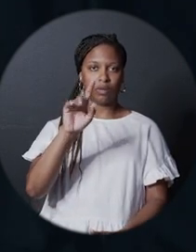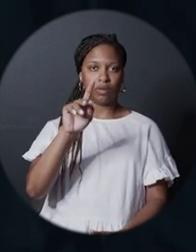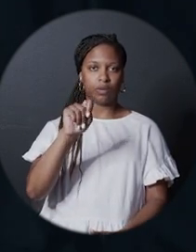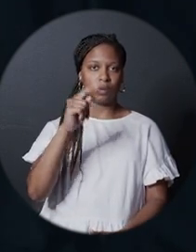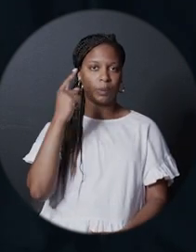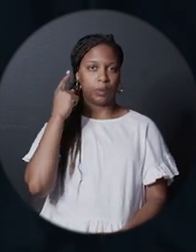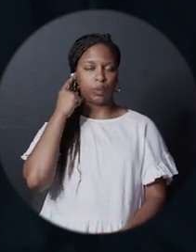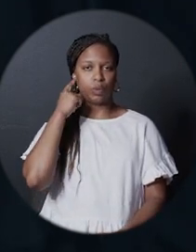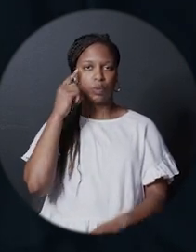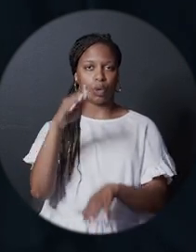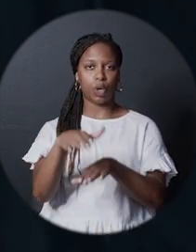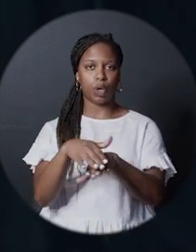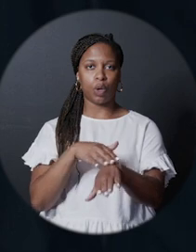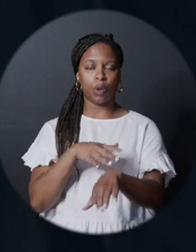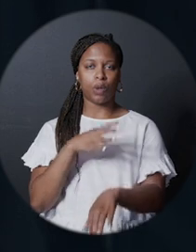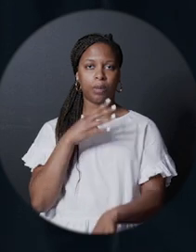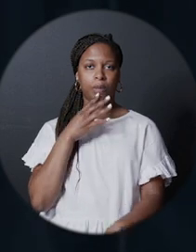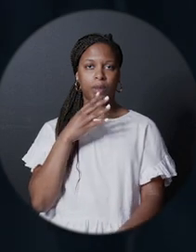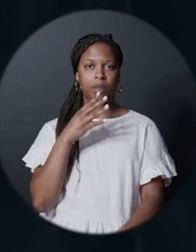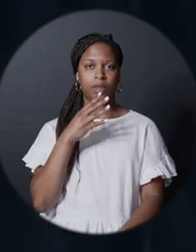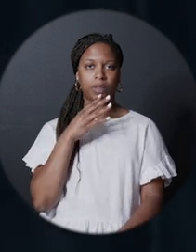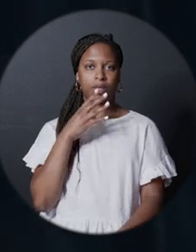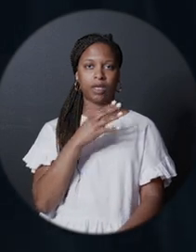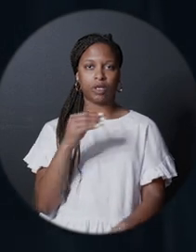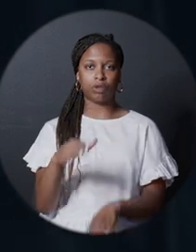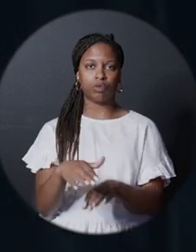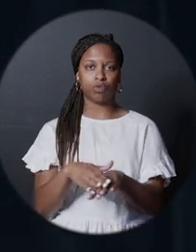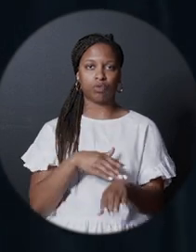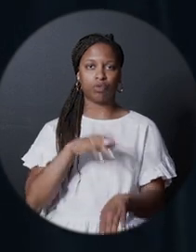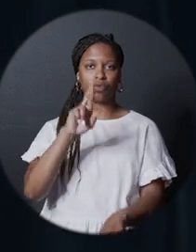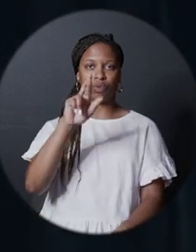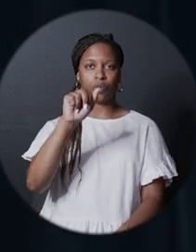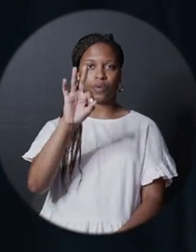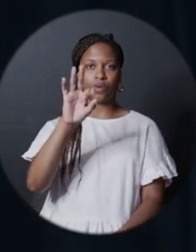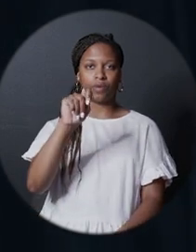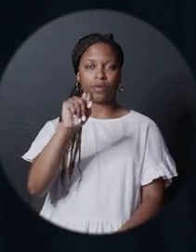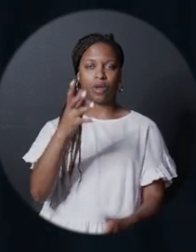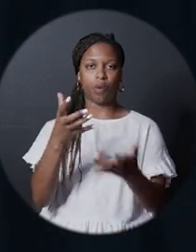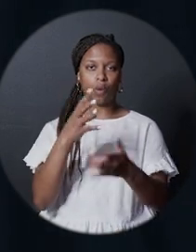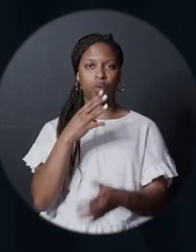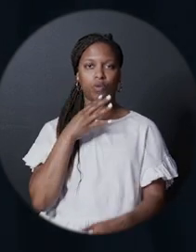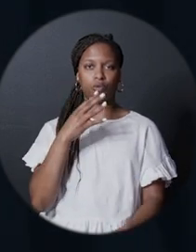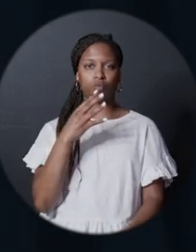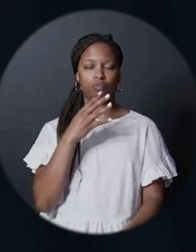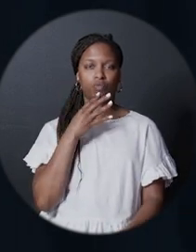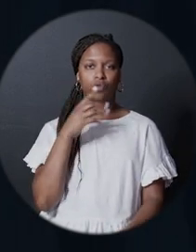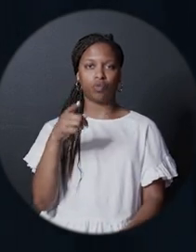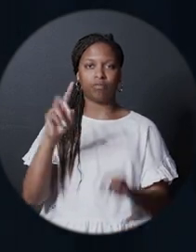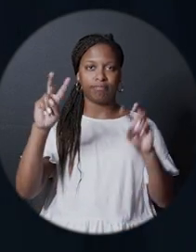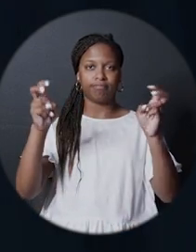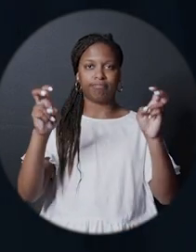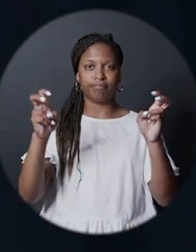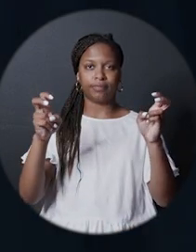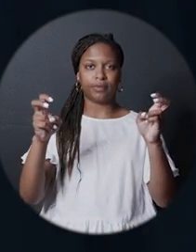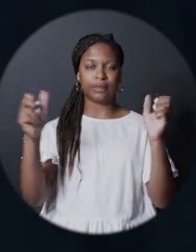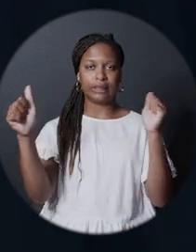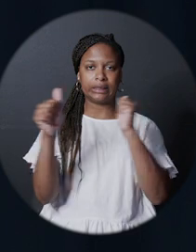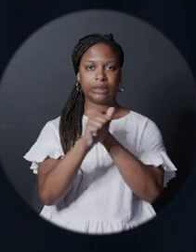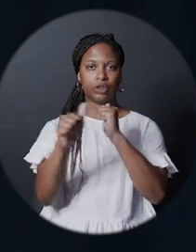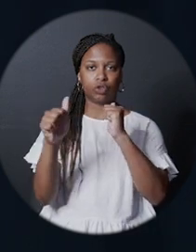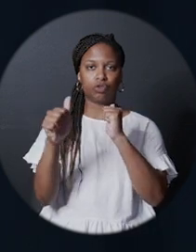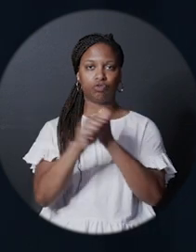hear, slow to speak, and slow to raft. I want to talk to you on this